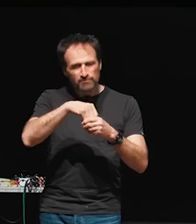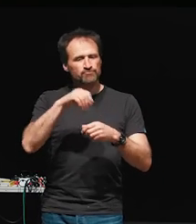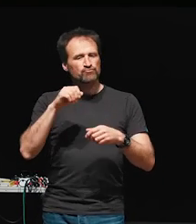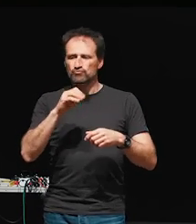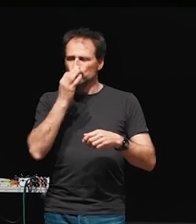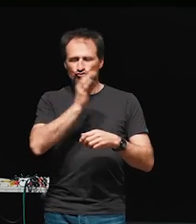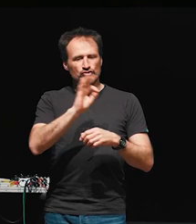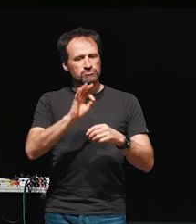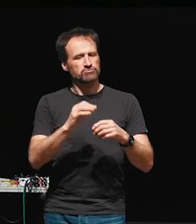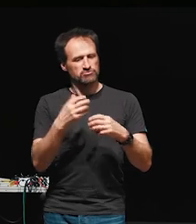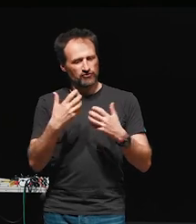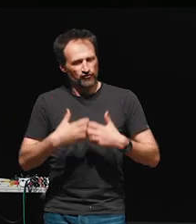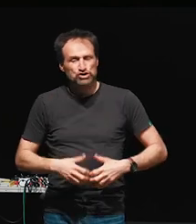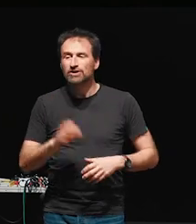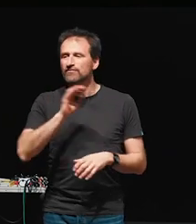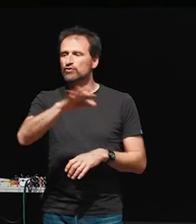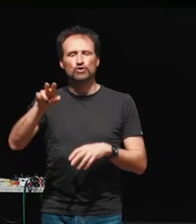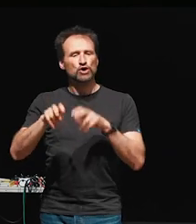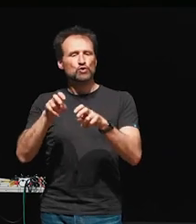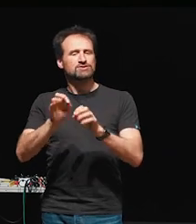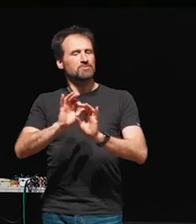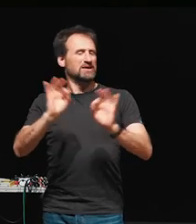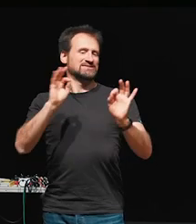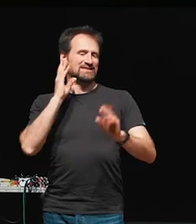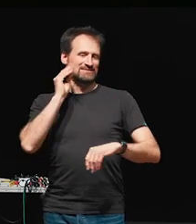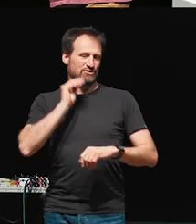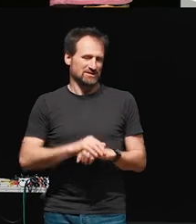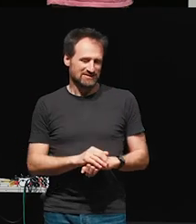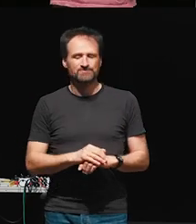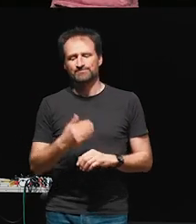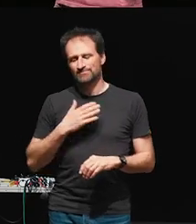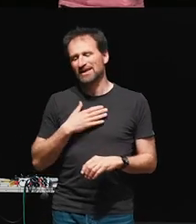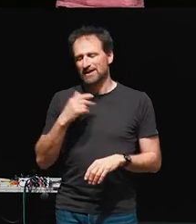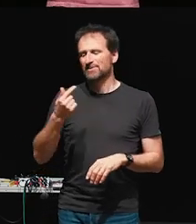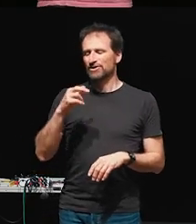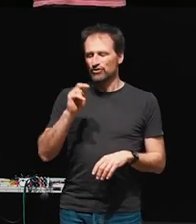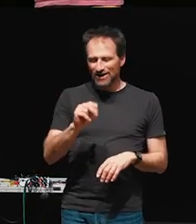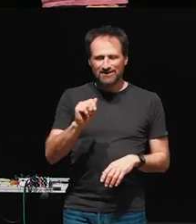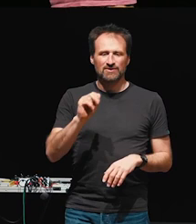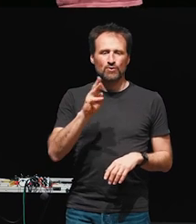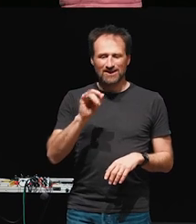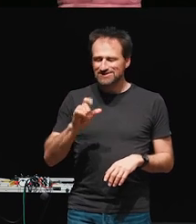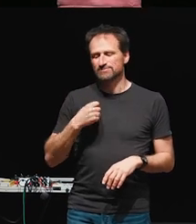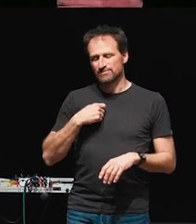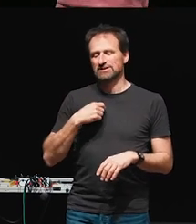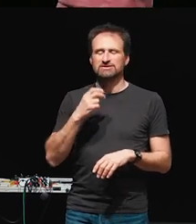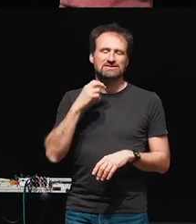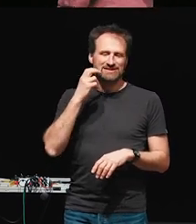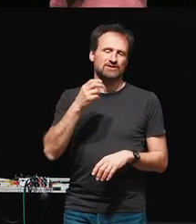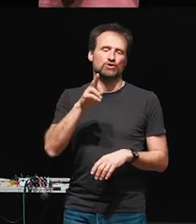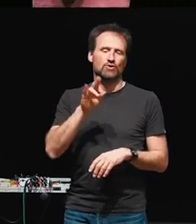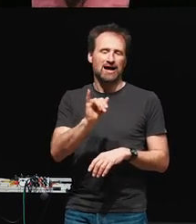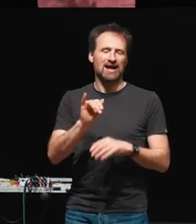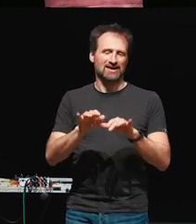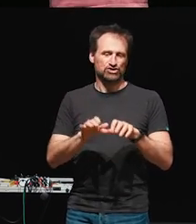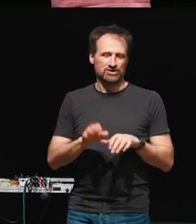our users. Now, as was mentioned before, my name is Trent Willis, and I'm a senior UI engineer at Netflix, where I work on internal